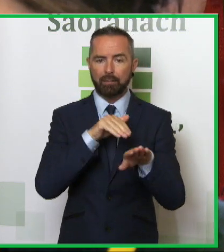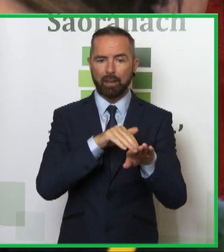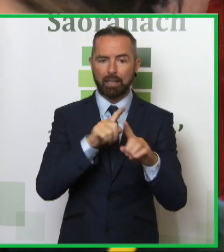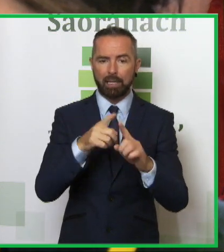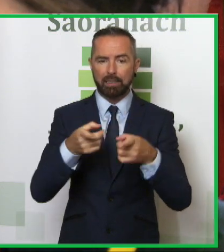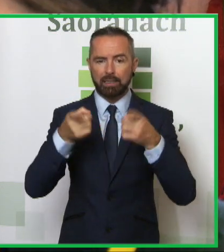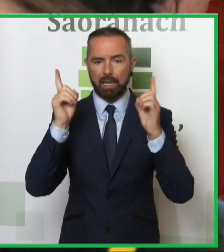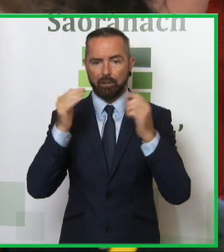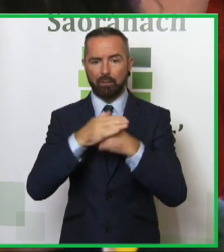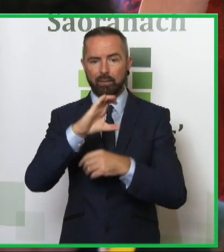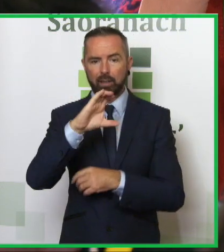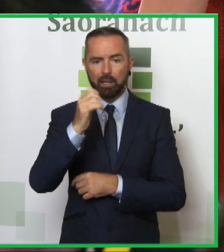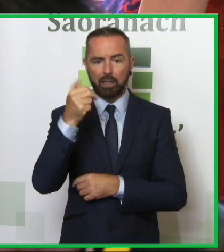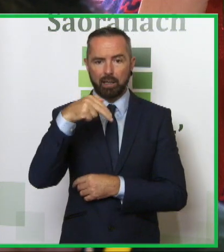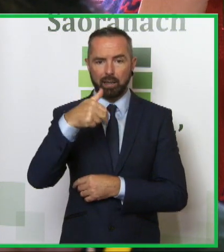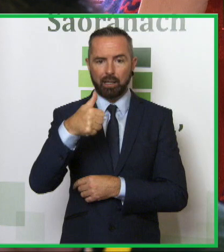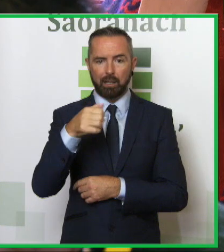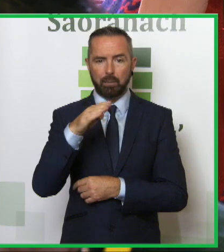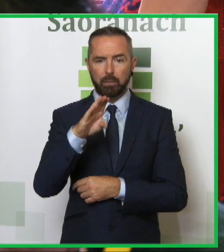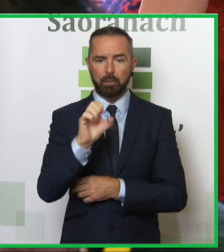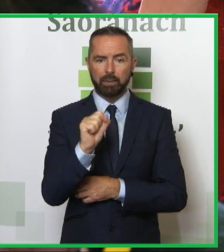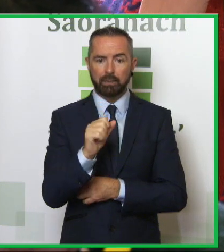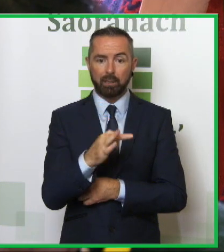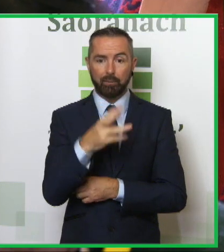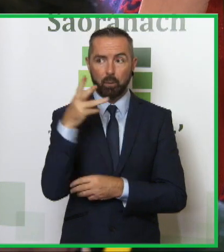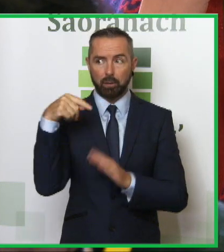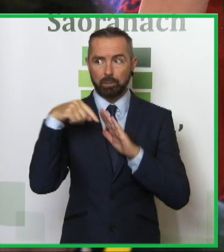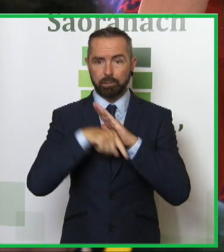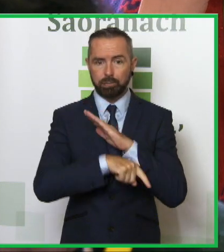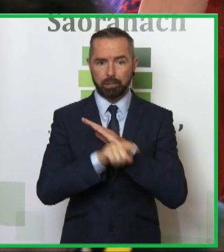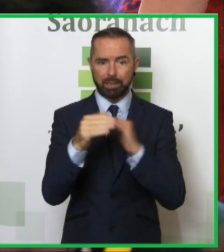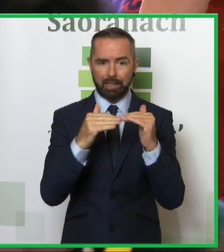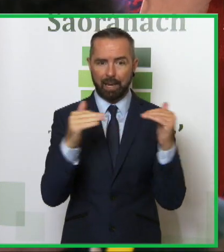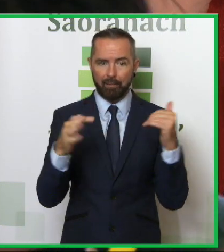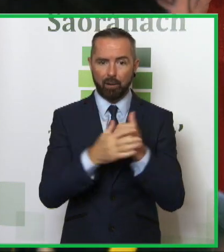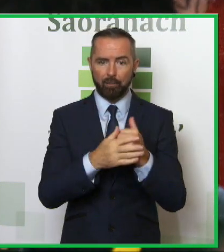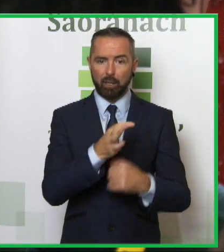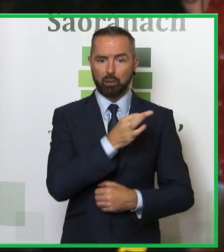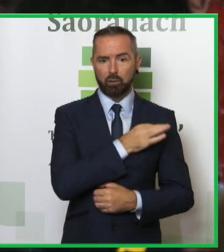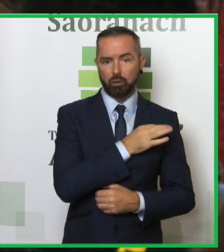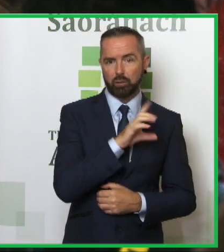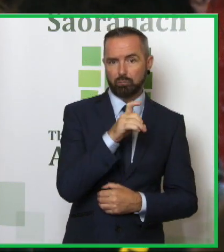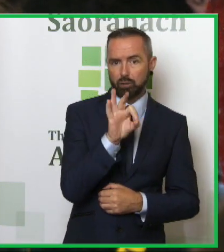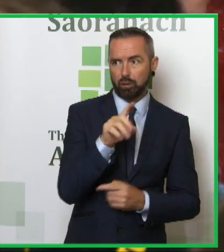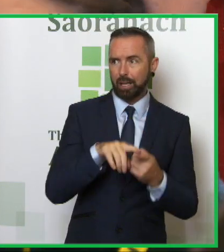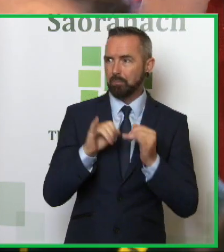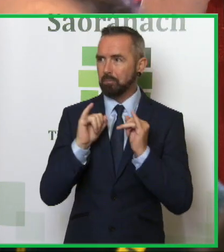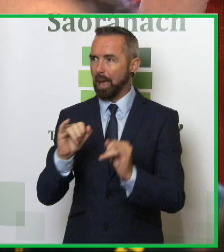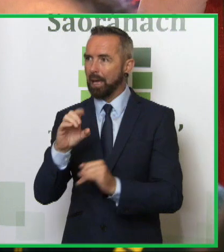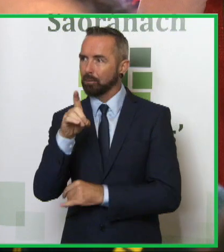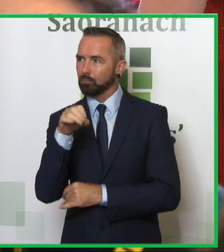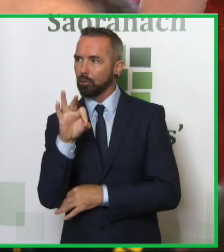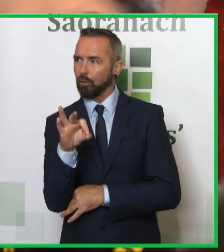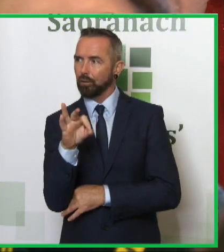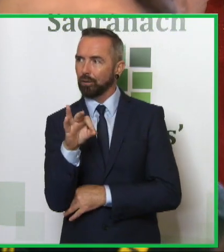cannabis. So if we're going to get into this level of differentiating between good drugs and bad drugs in